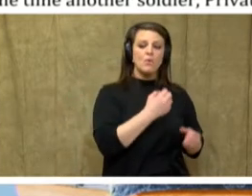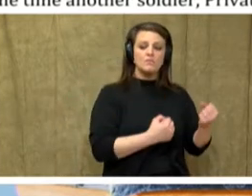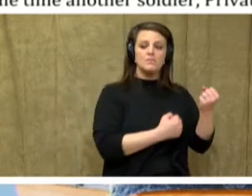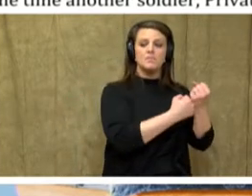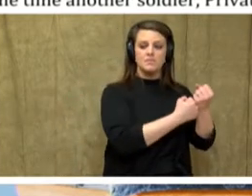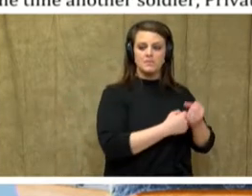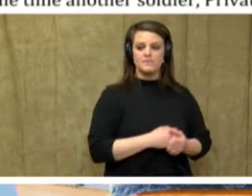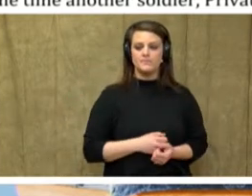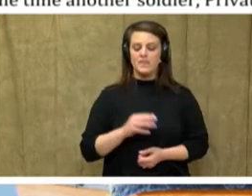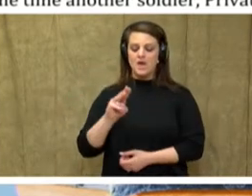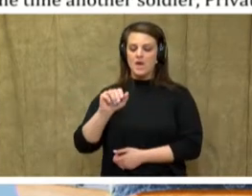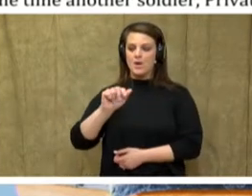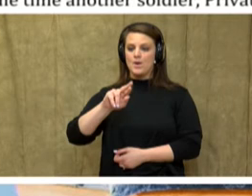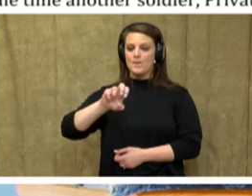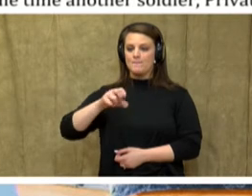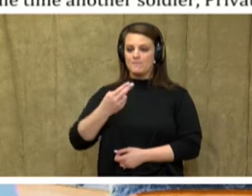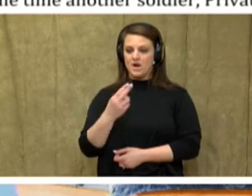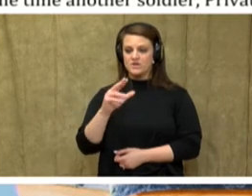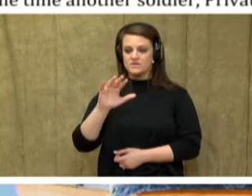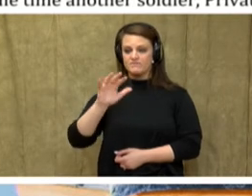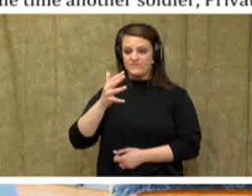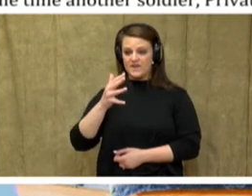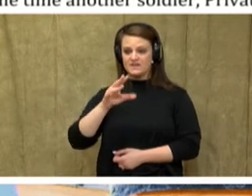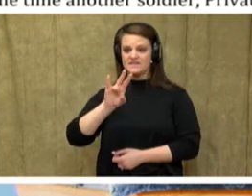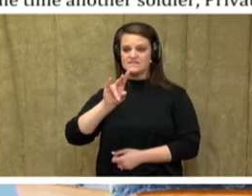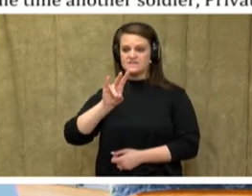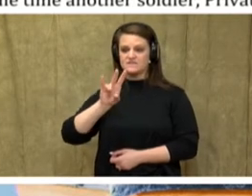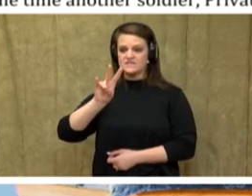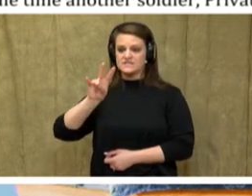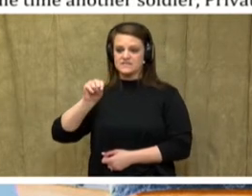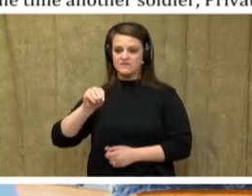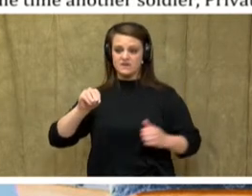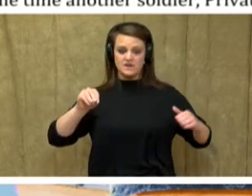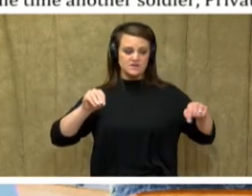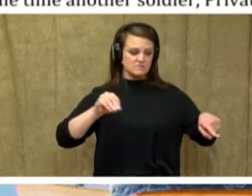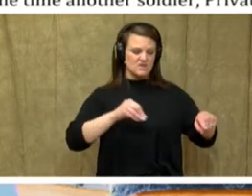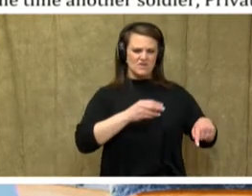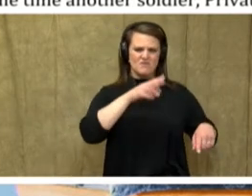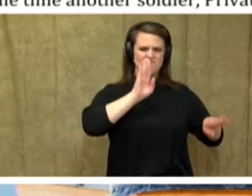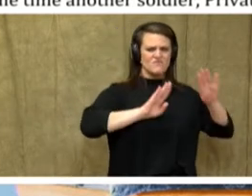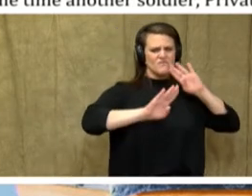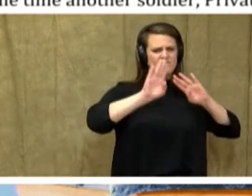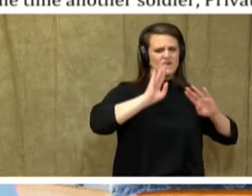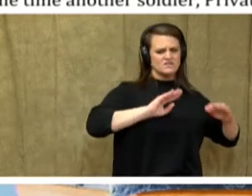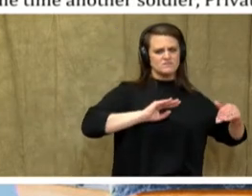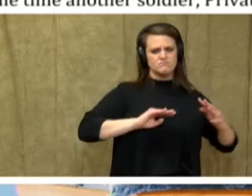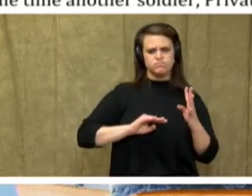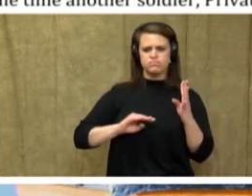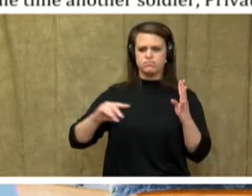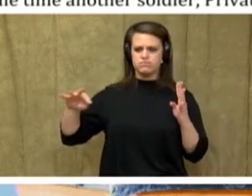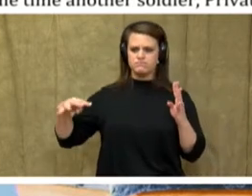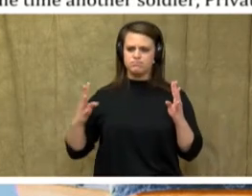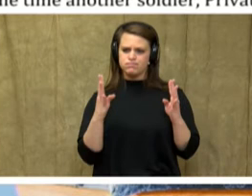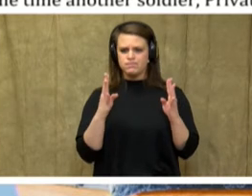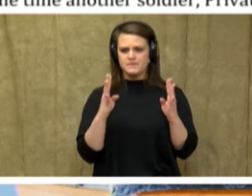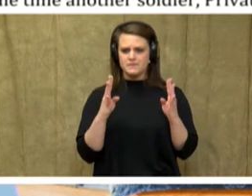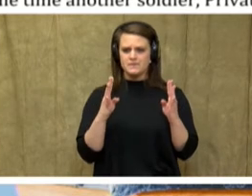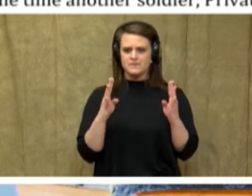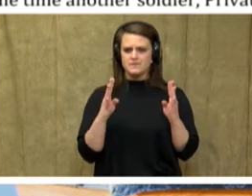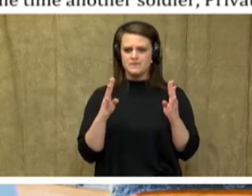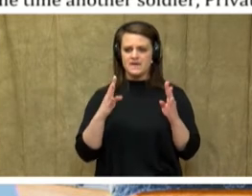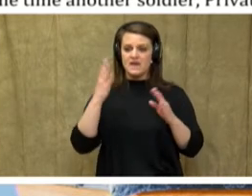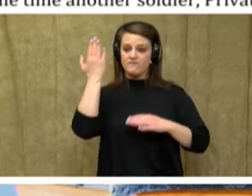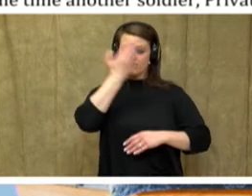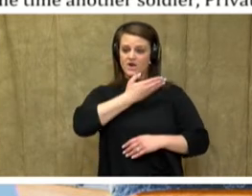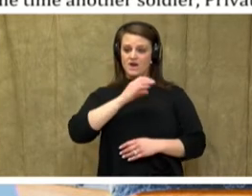5th, 1770, around 9 p.m., frustrated citizens approached British sentry Hugh White on guard in front of the customs